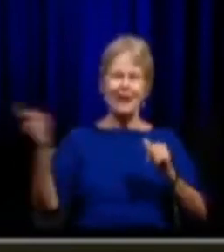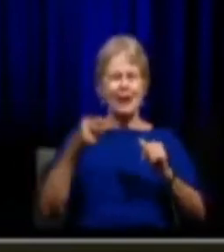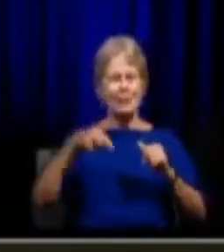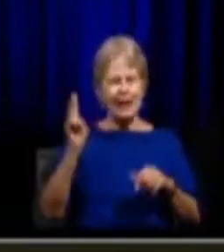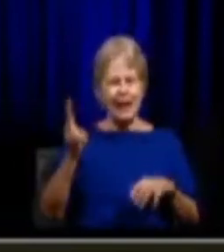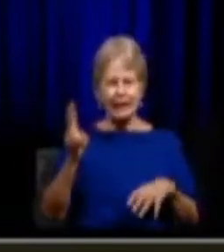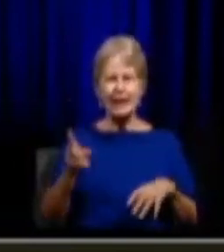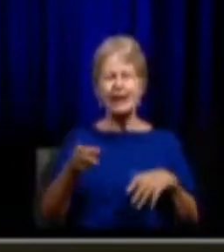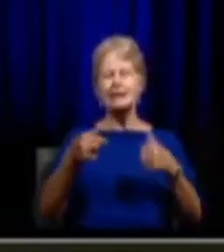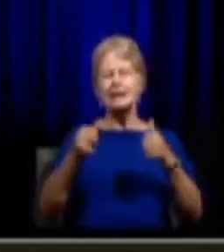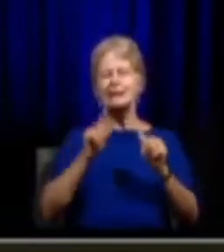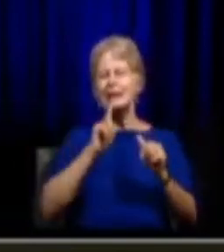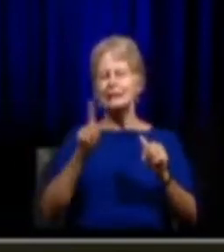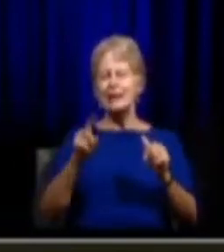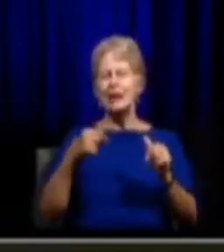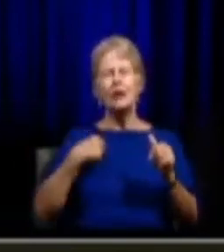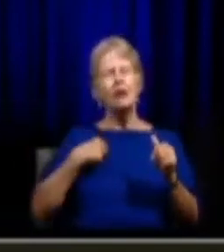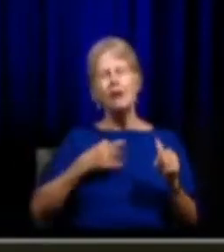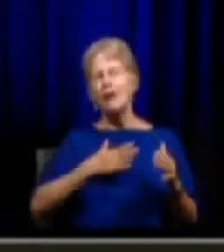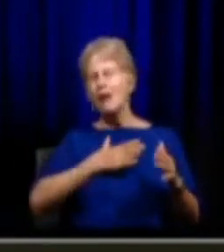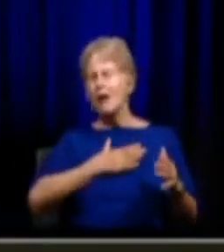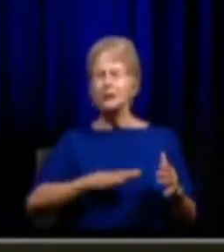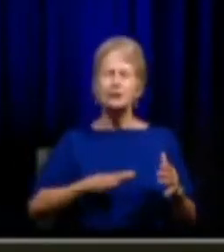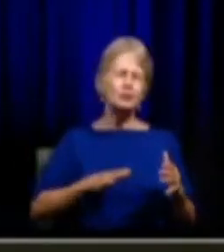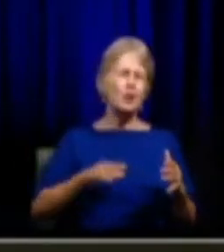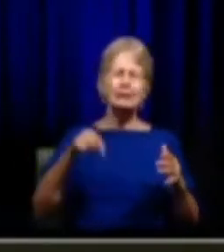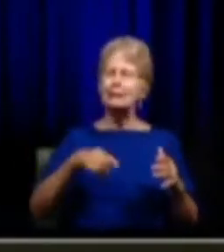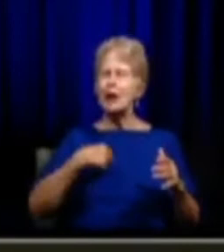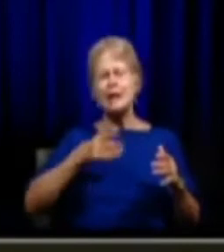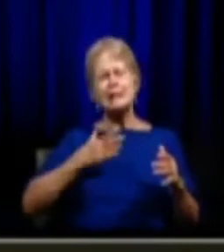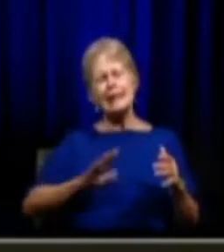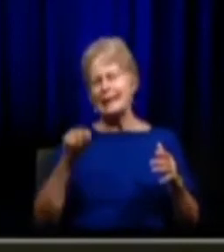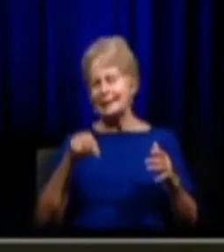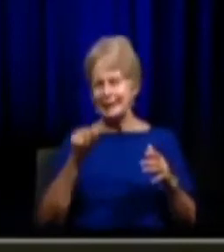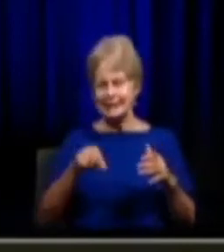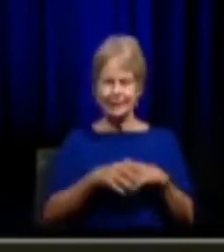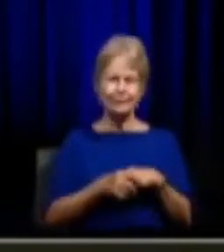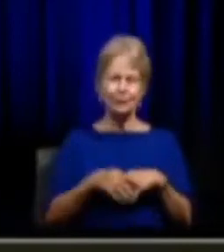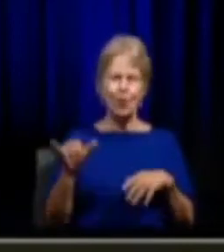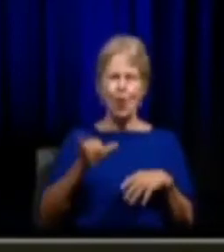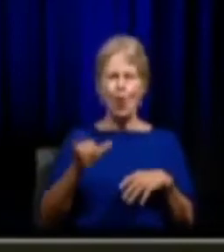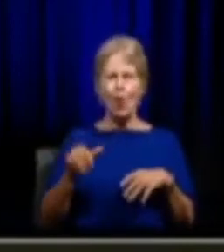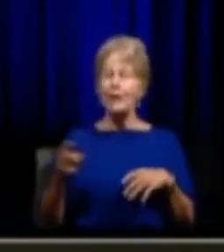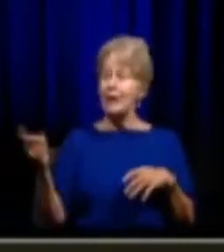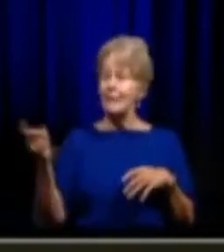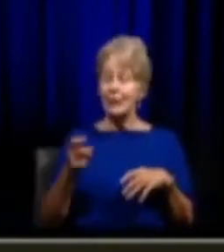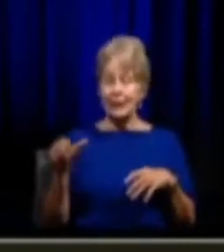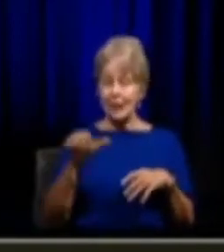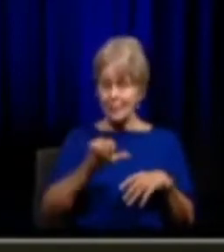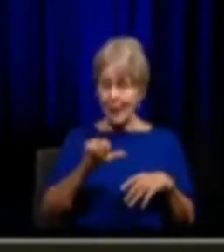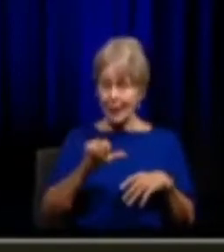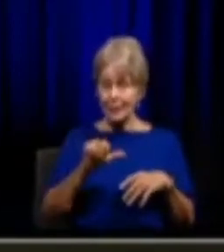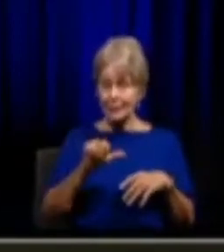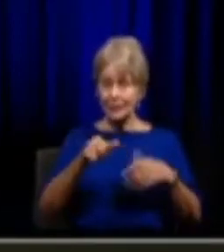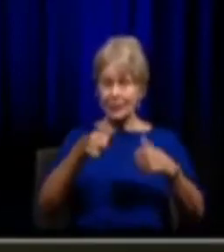like, I'm craving this. I just so need to be here. Or they've come back, because that's the right thing to do, but then at the